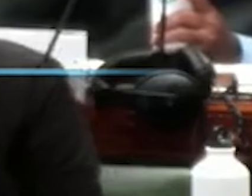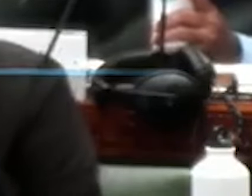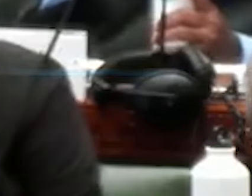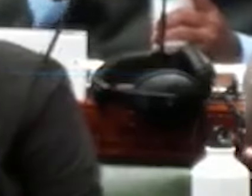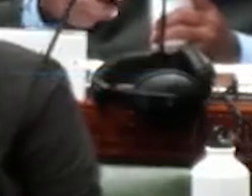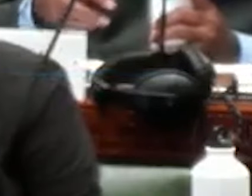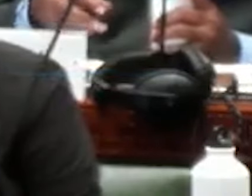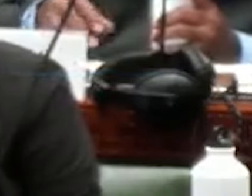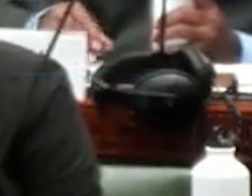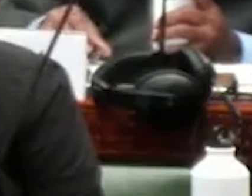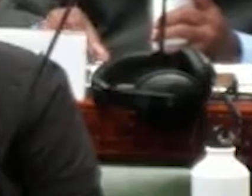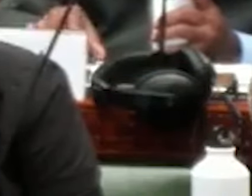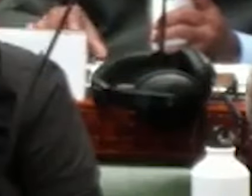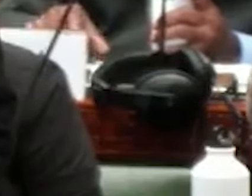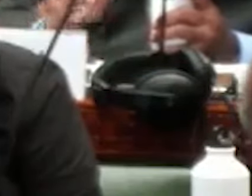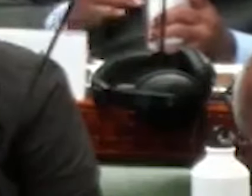it's quite interesting to hear